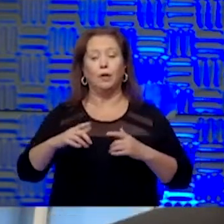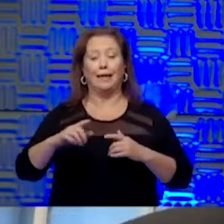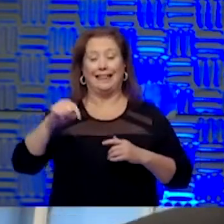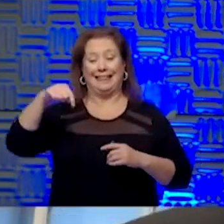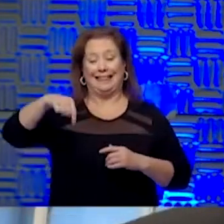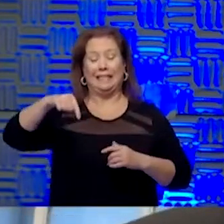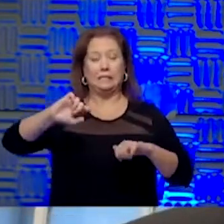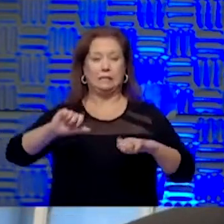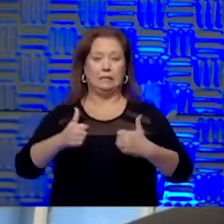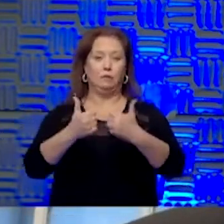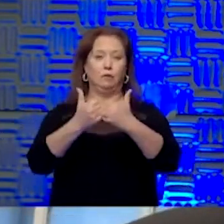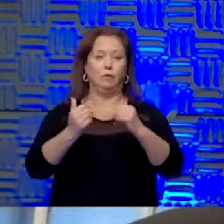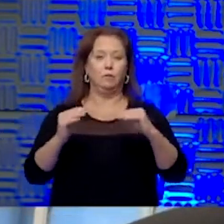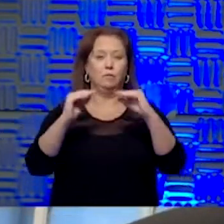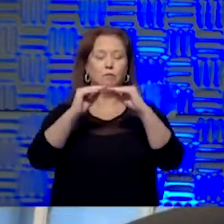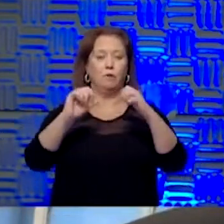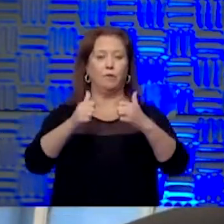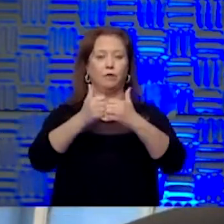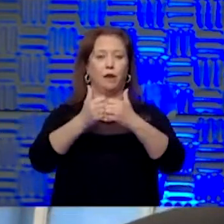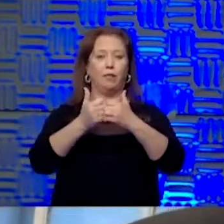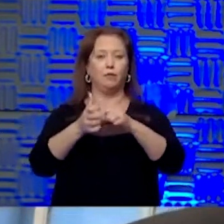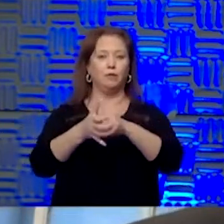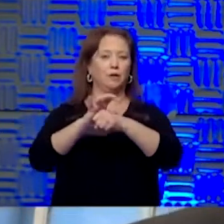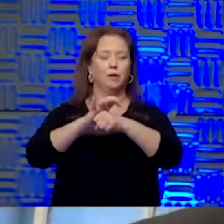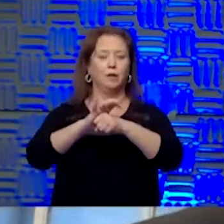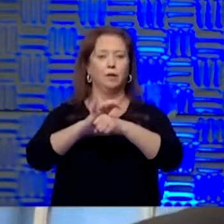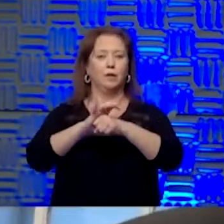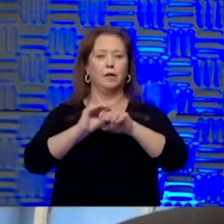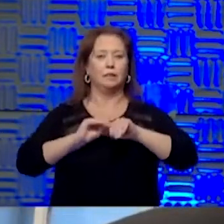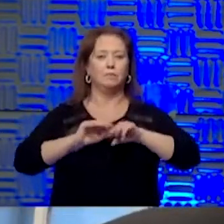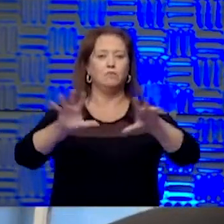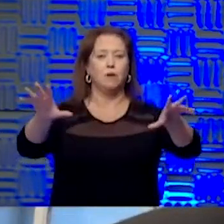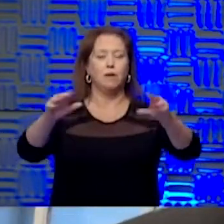challenging pandemic, obviously, wider spread,